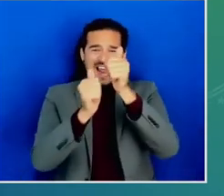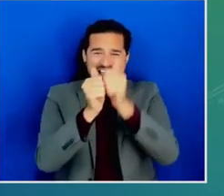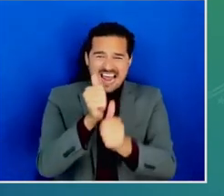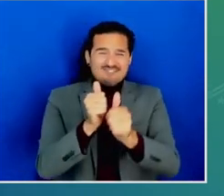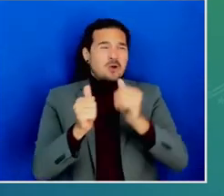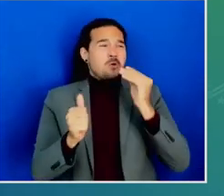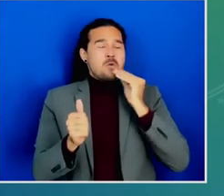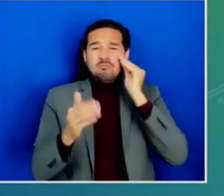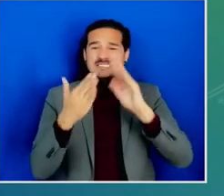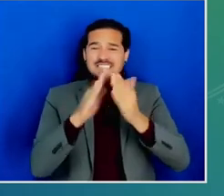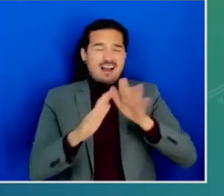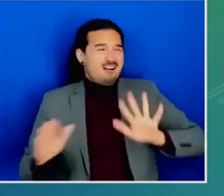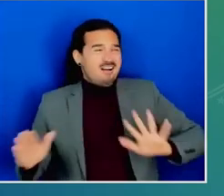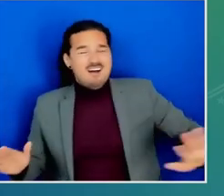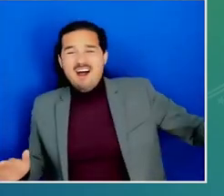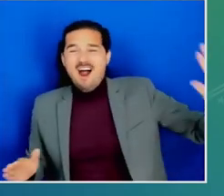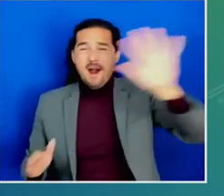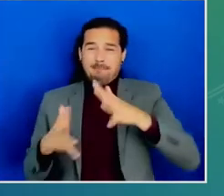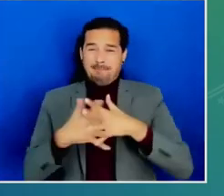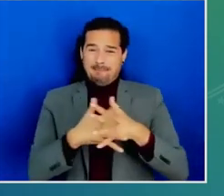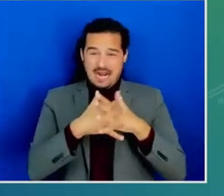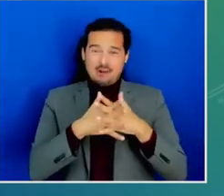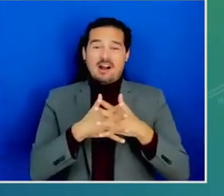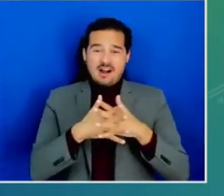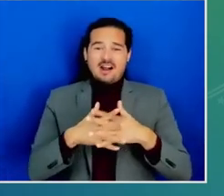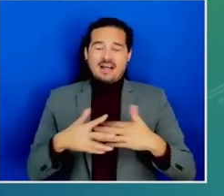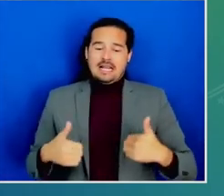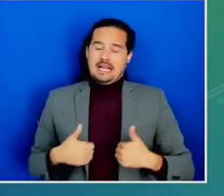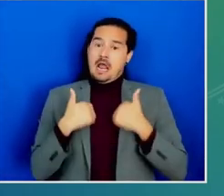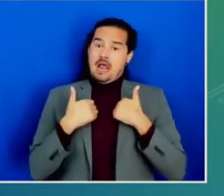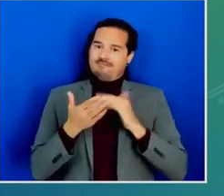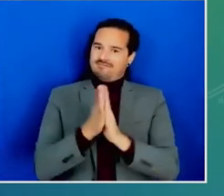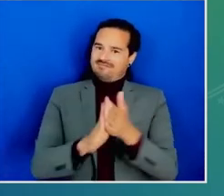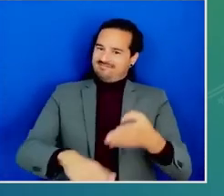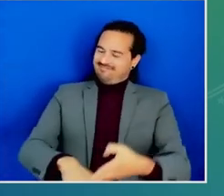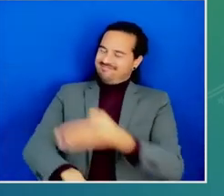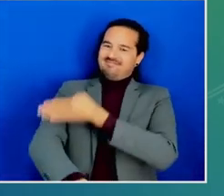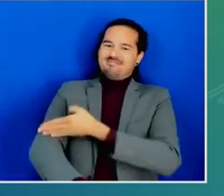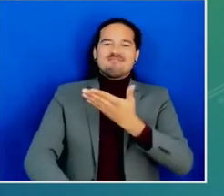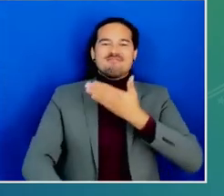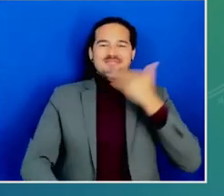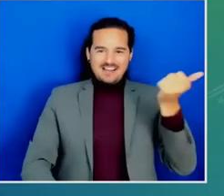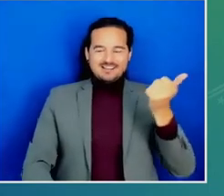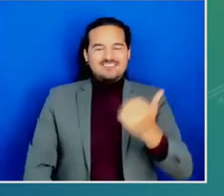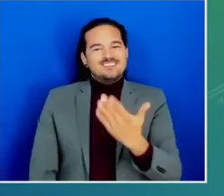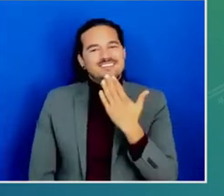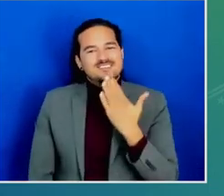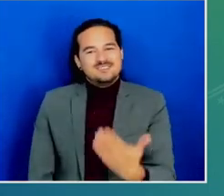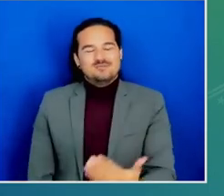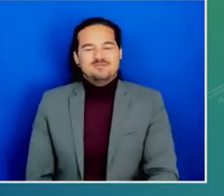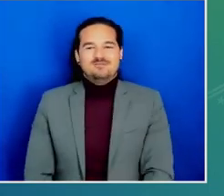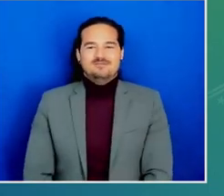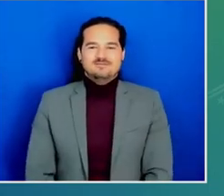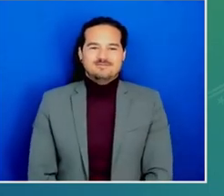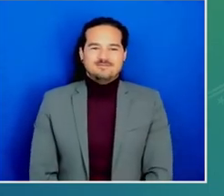hometown in America to live brighter, cleaner, and more vibrant lives. Thank you.